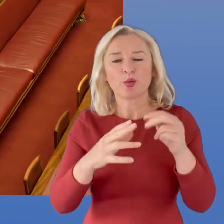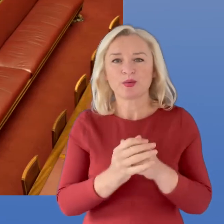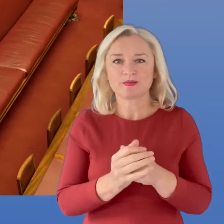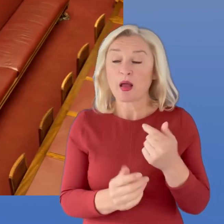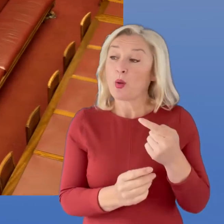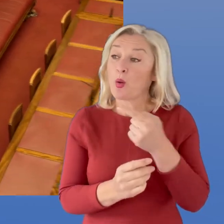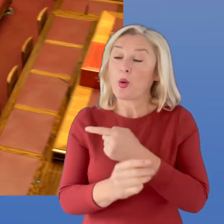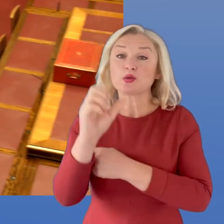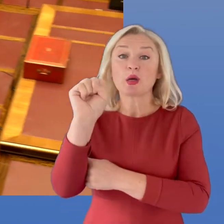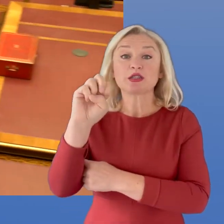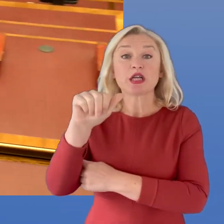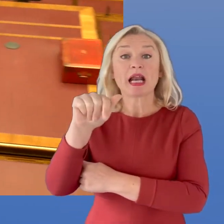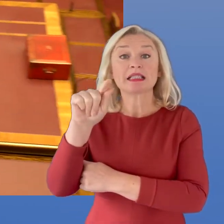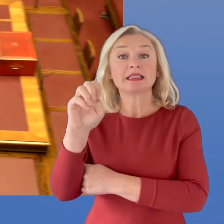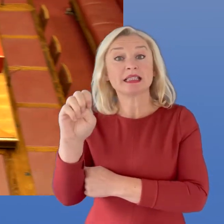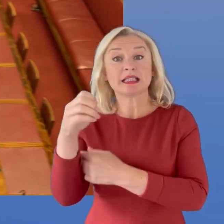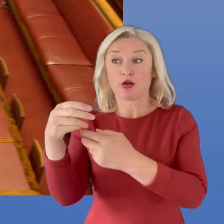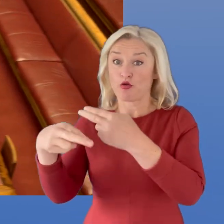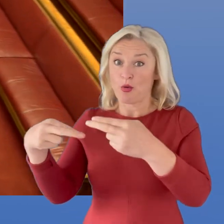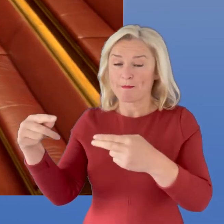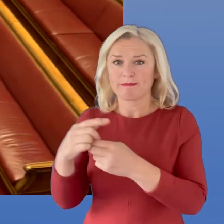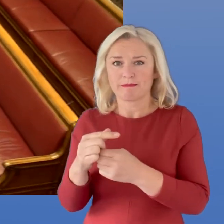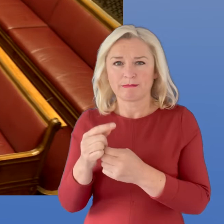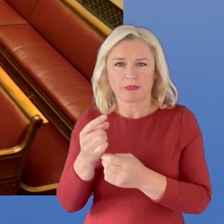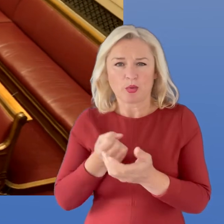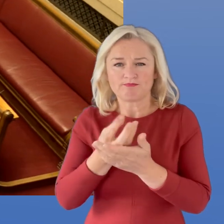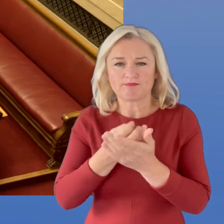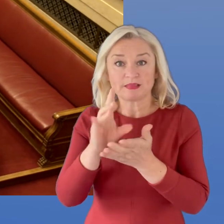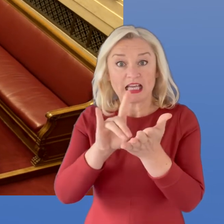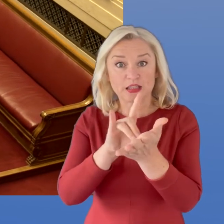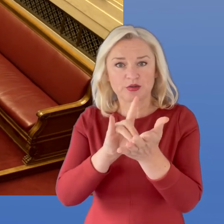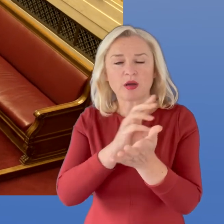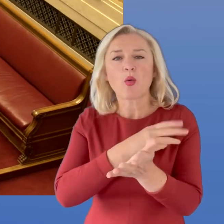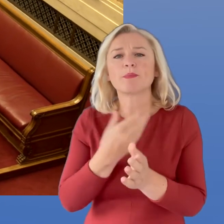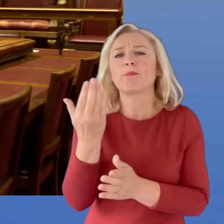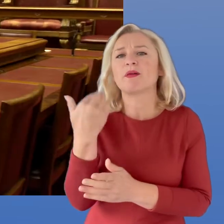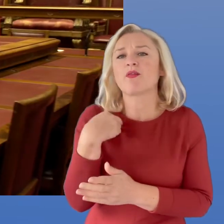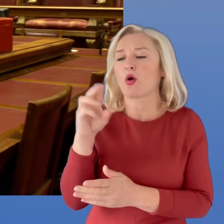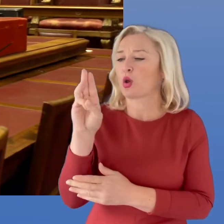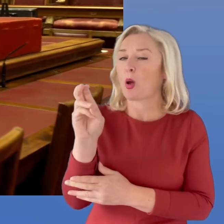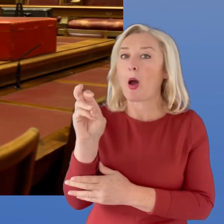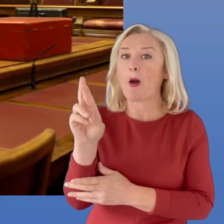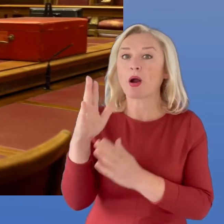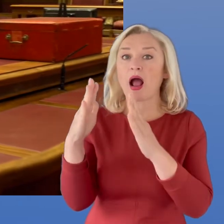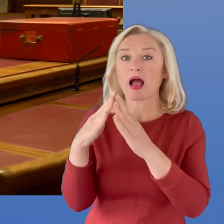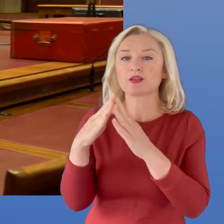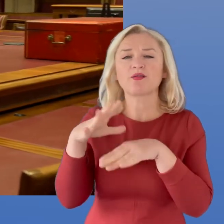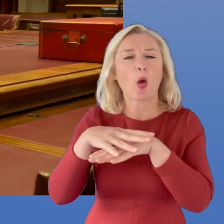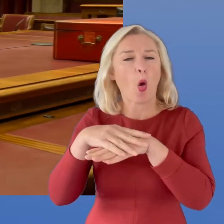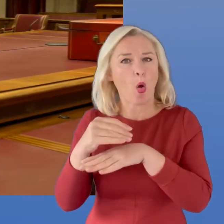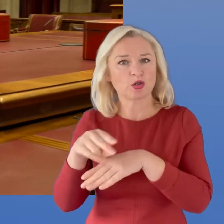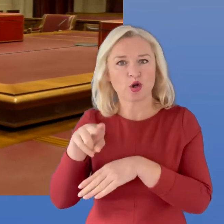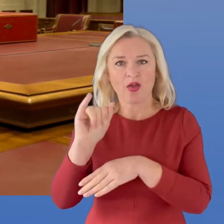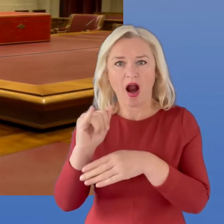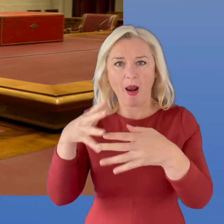see the Senate Chamber and hear more about its history as the former upper house of the old Northern Ireland Parliament. We'll also tell you about its current